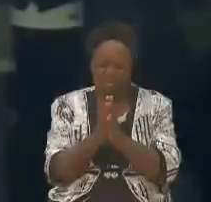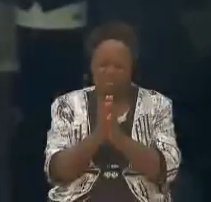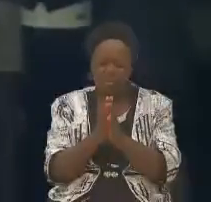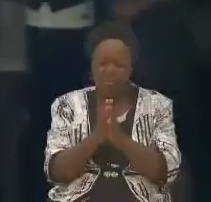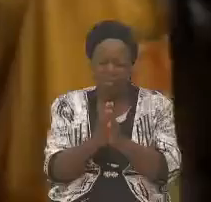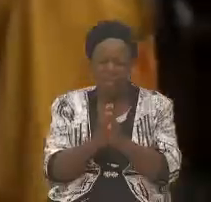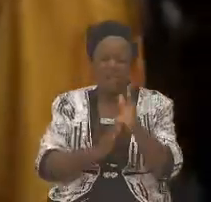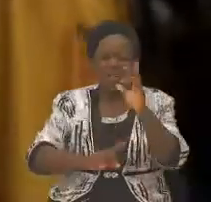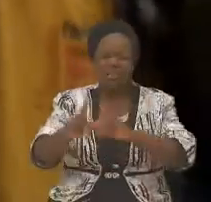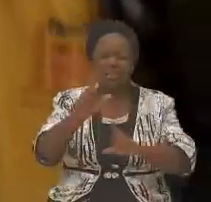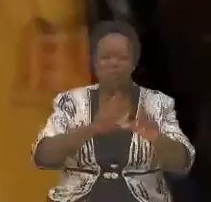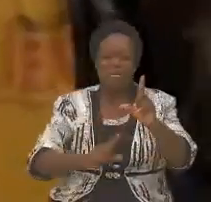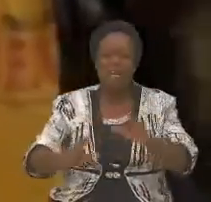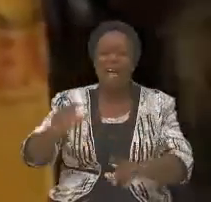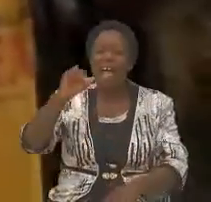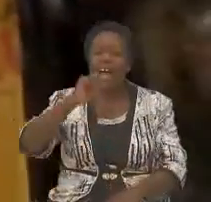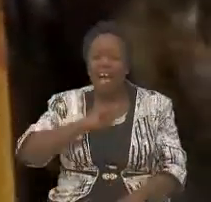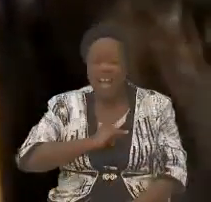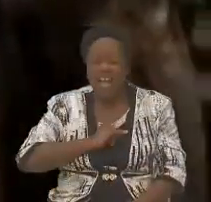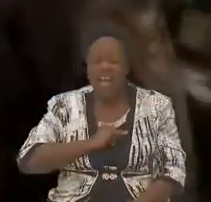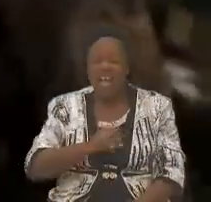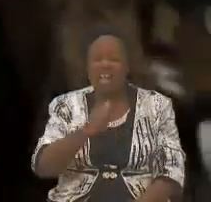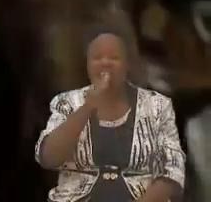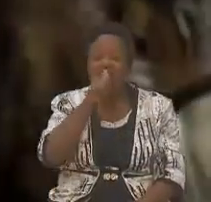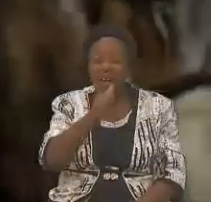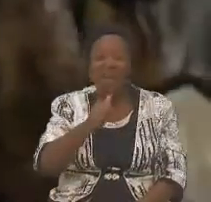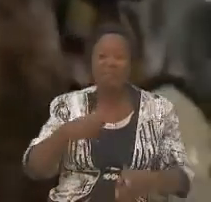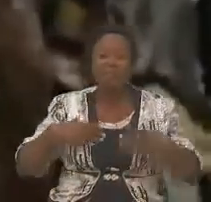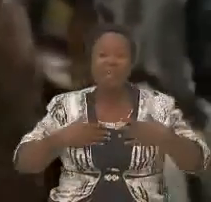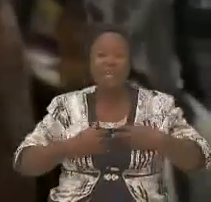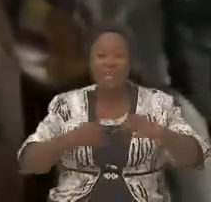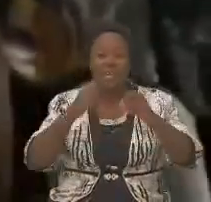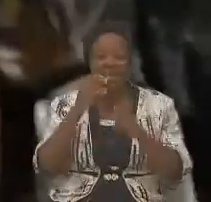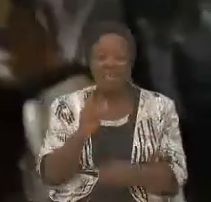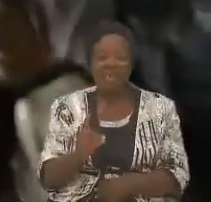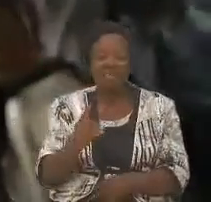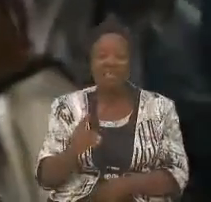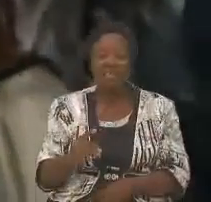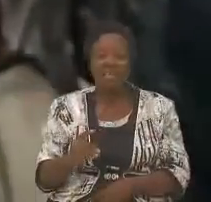I am healed. I am